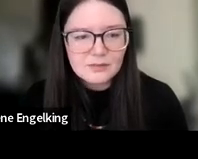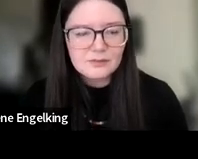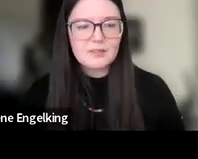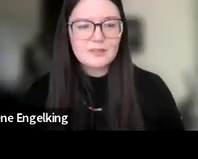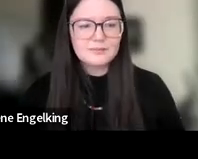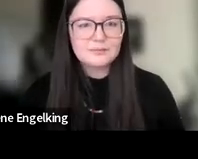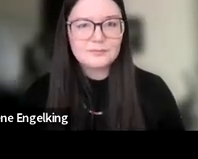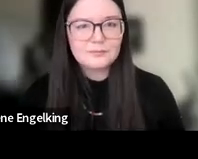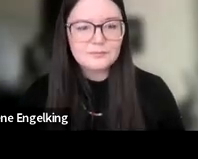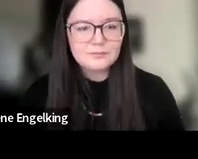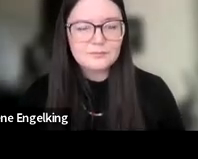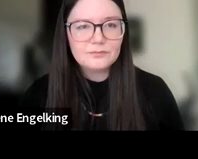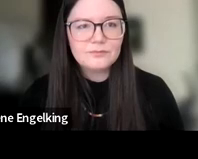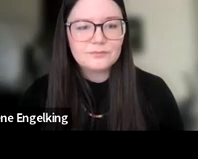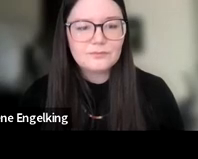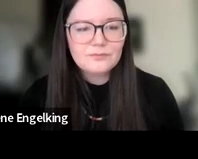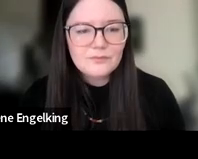All right.